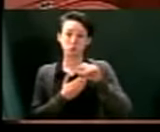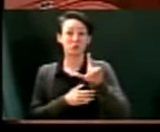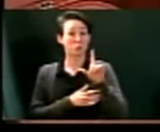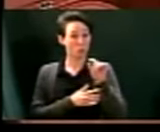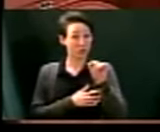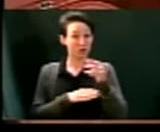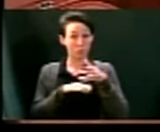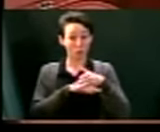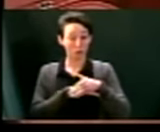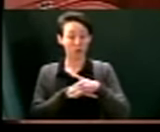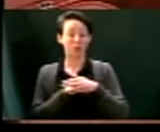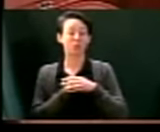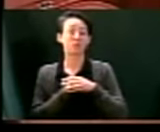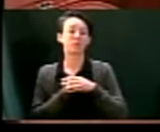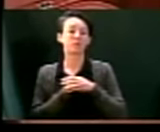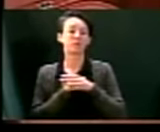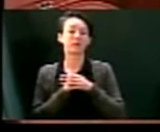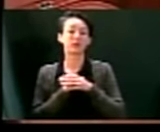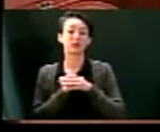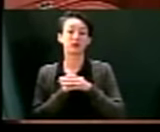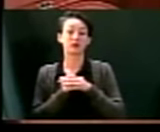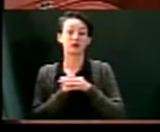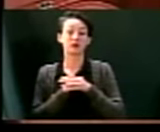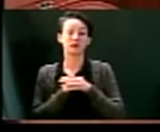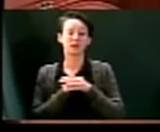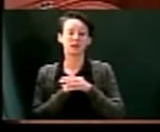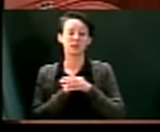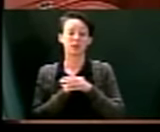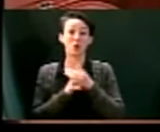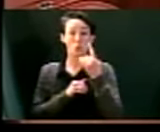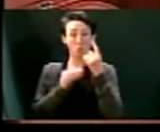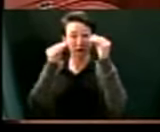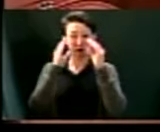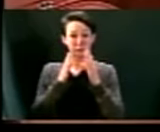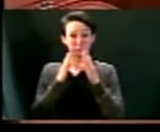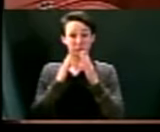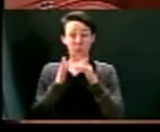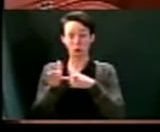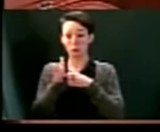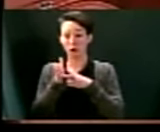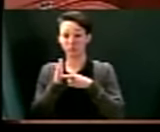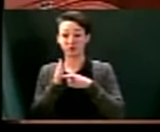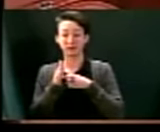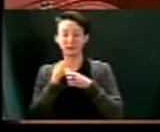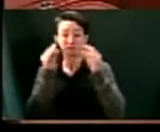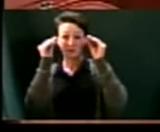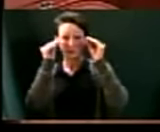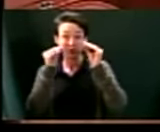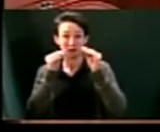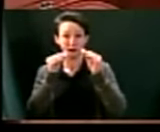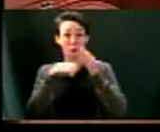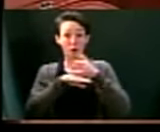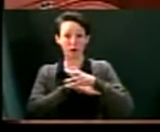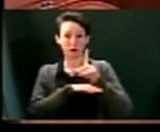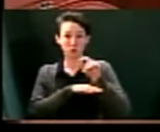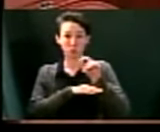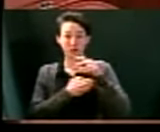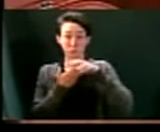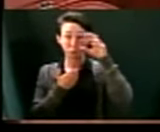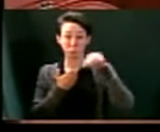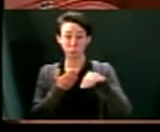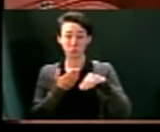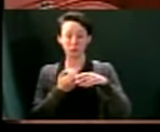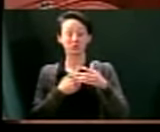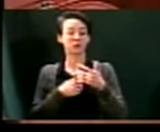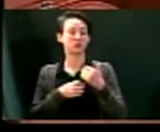30. When one teacher has to teach 20 plus students all day, all year, even the talented